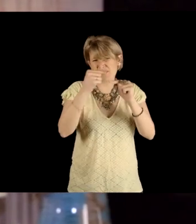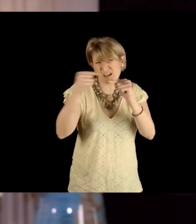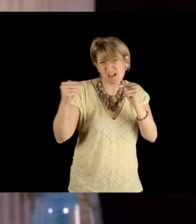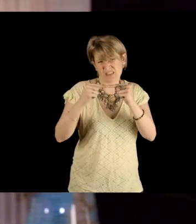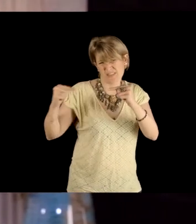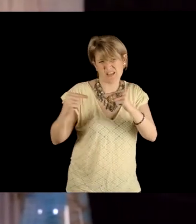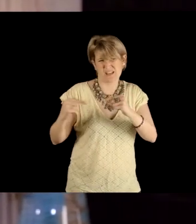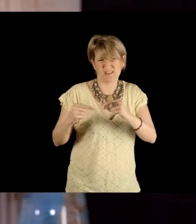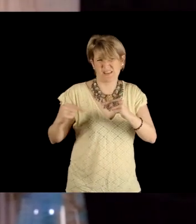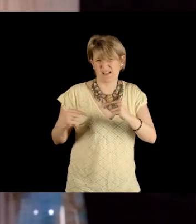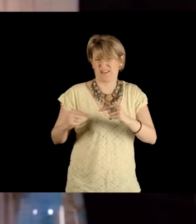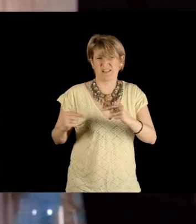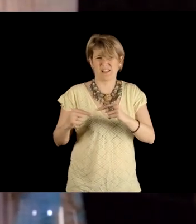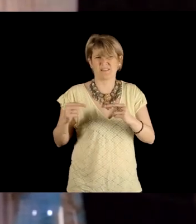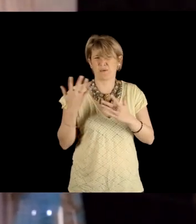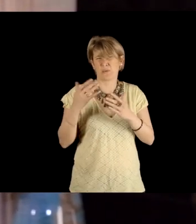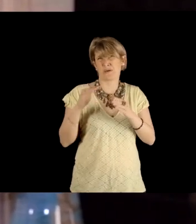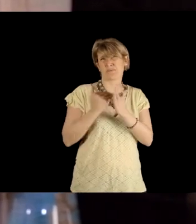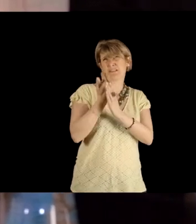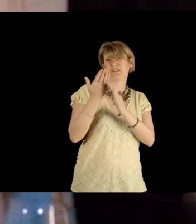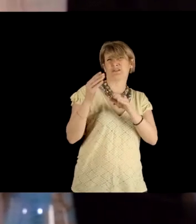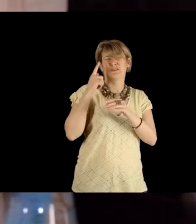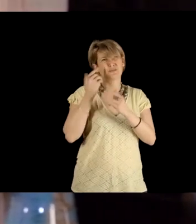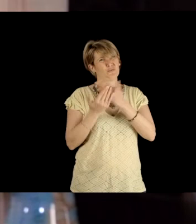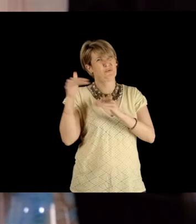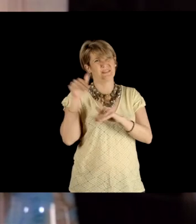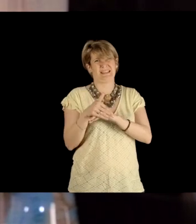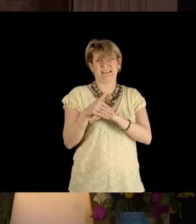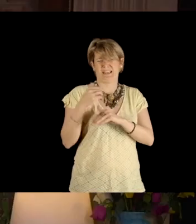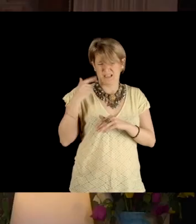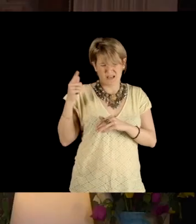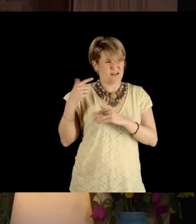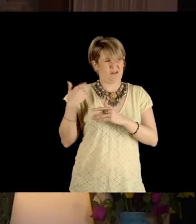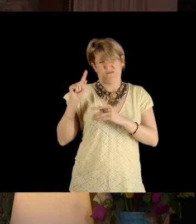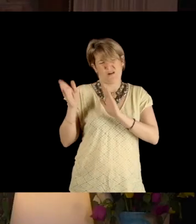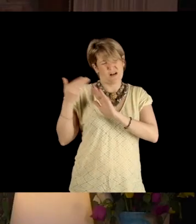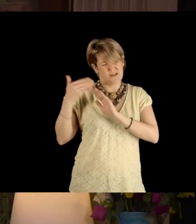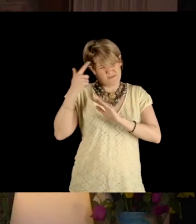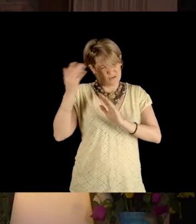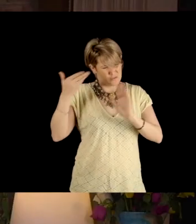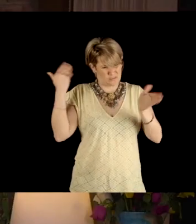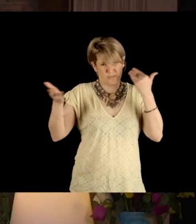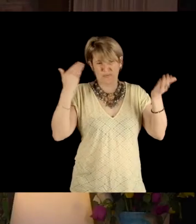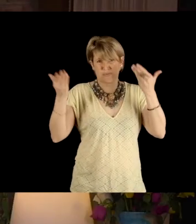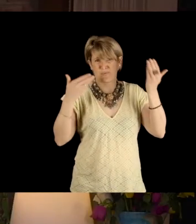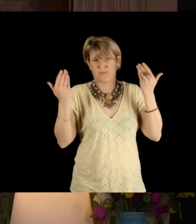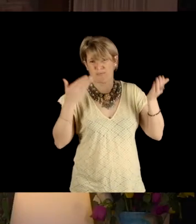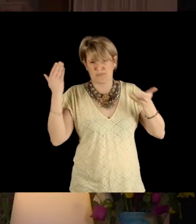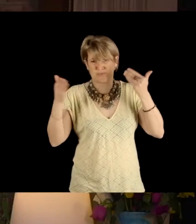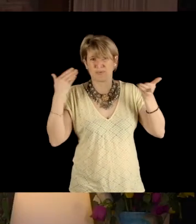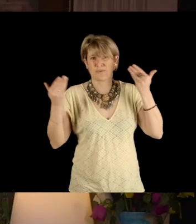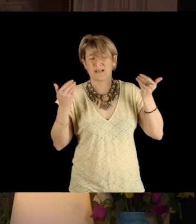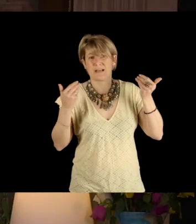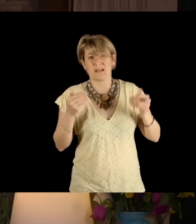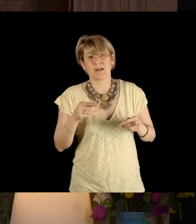urge you all to derive the benefits of this daily cleaning. More you do it, more you will feel the benefit